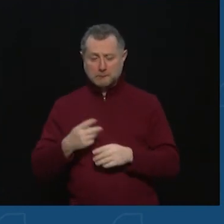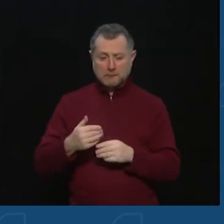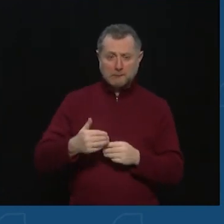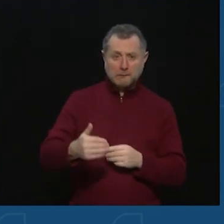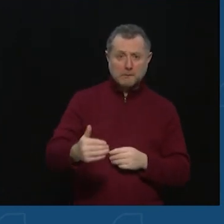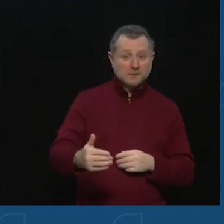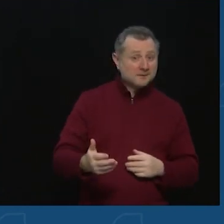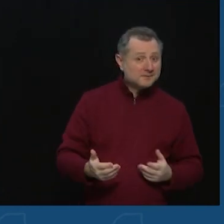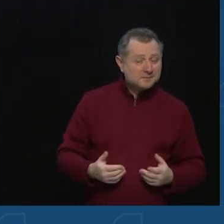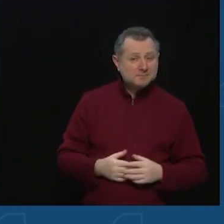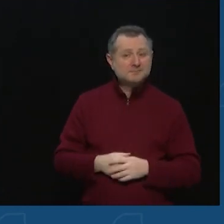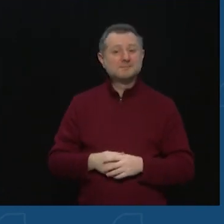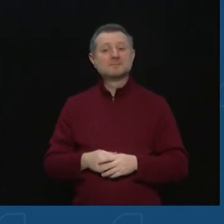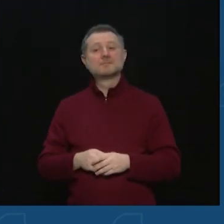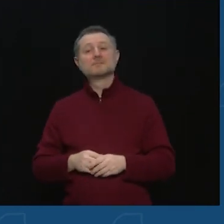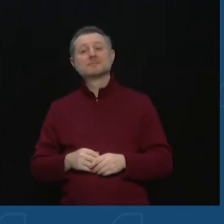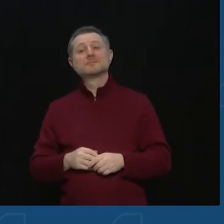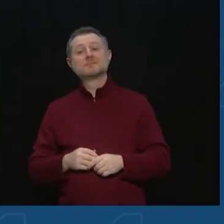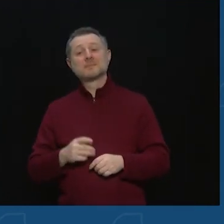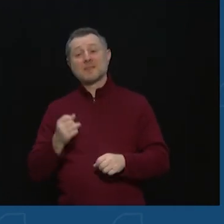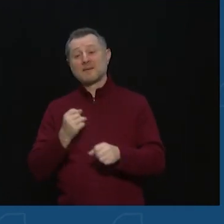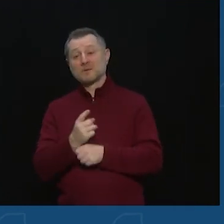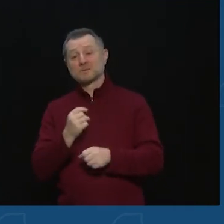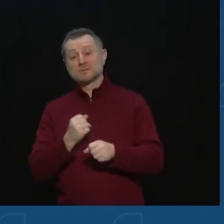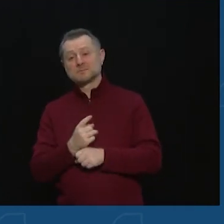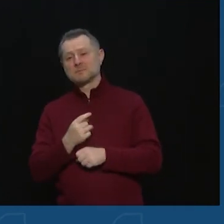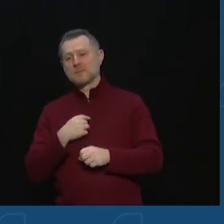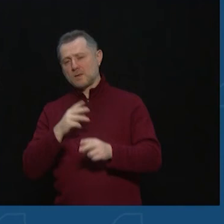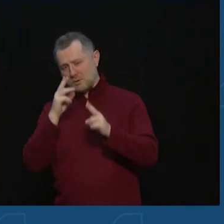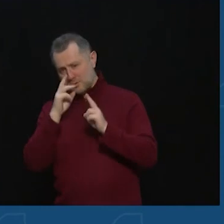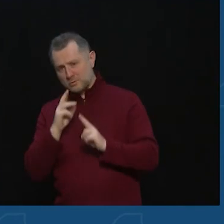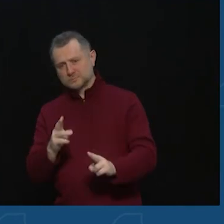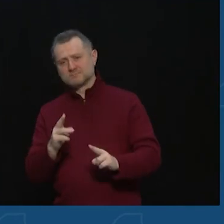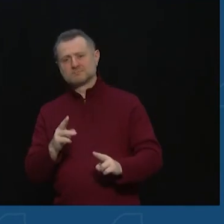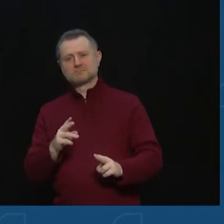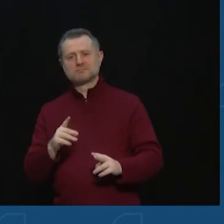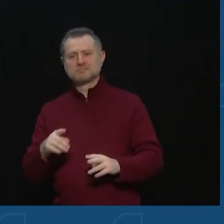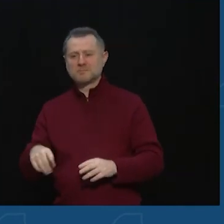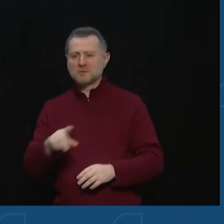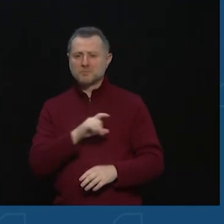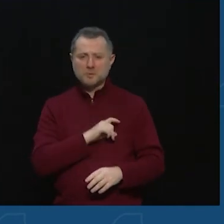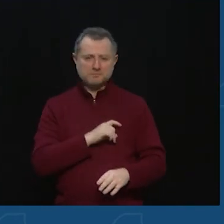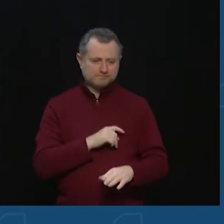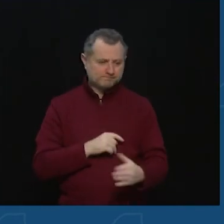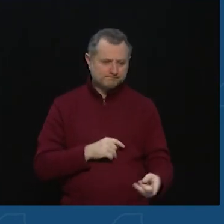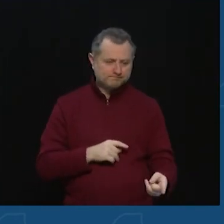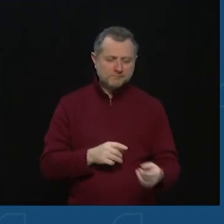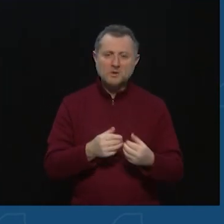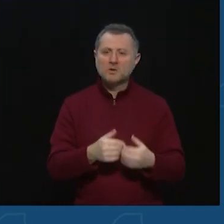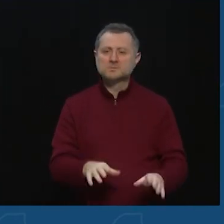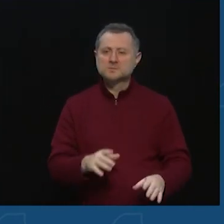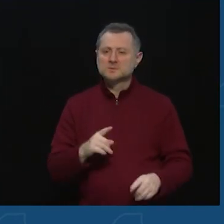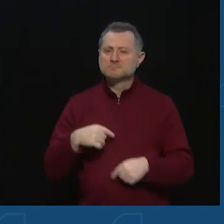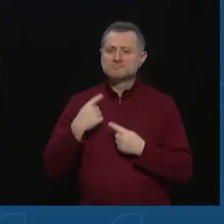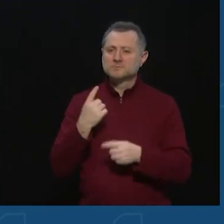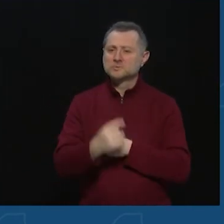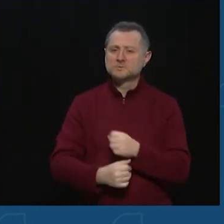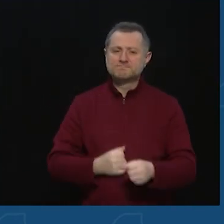Every year we honor the fallen police officers we've lost over the 100-year extraordinary journey of the state